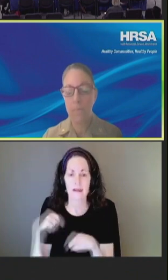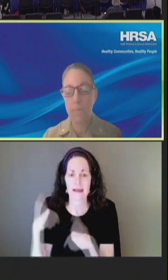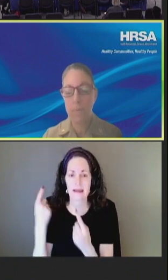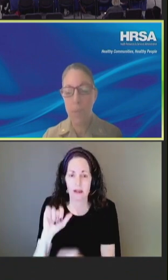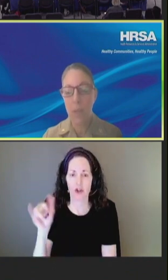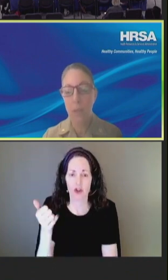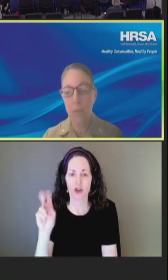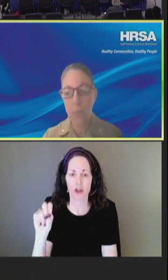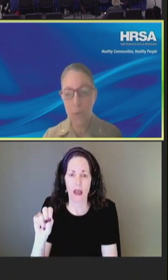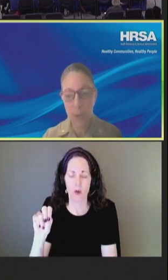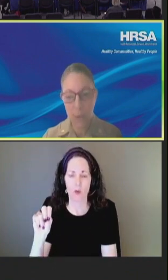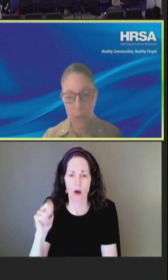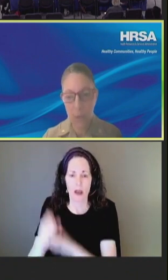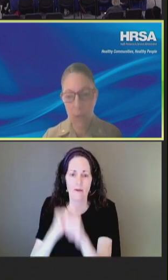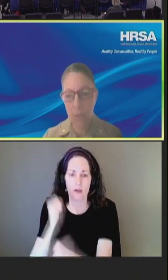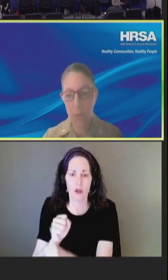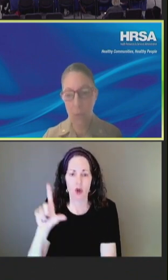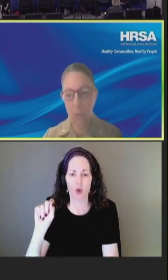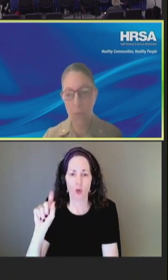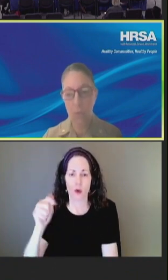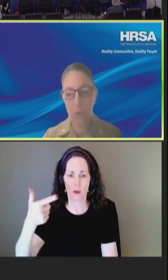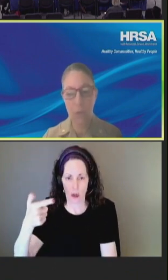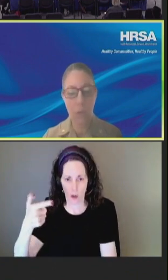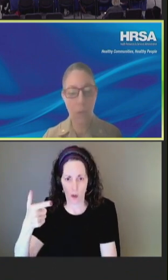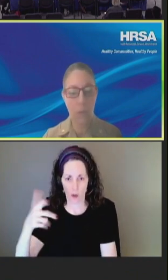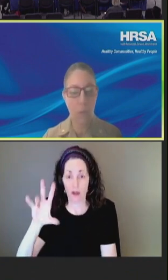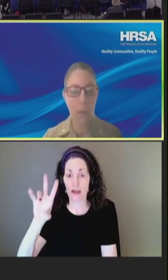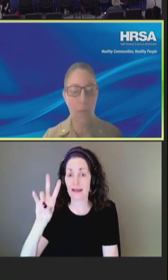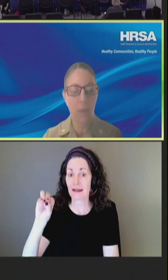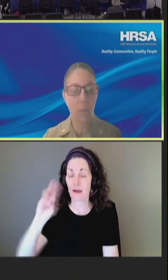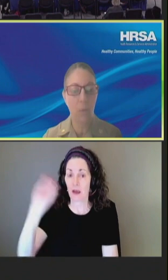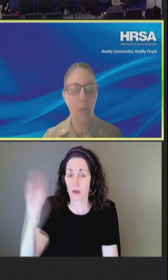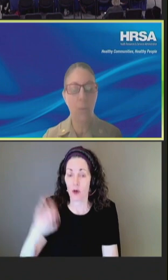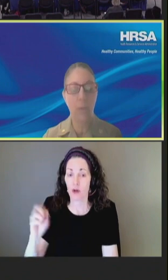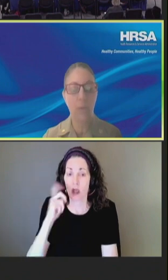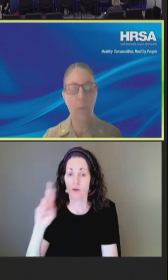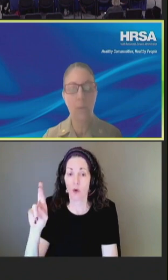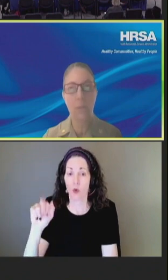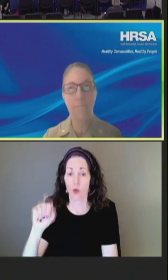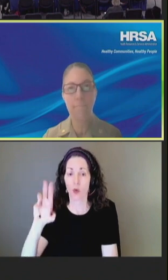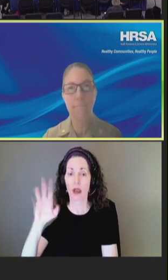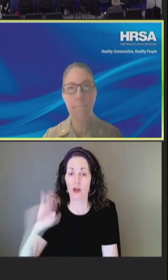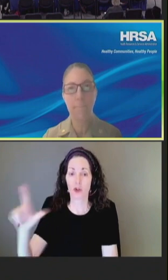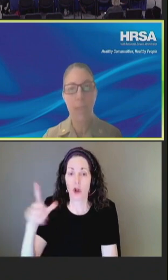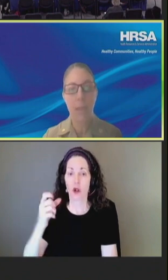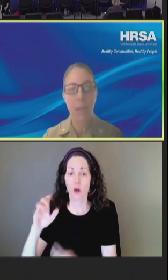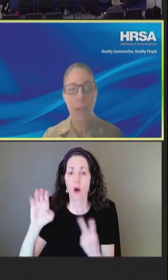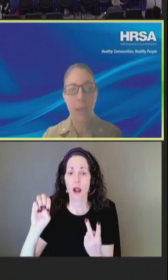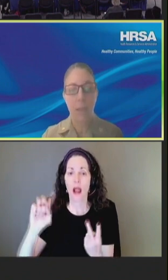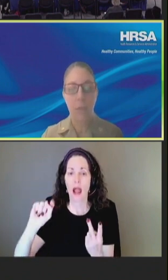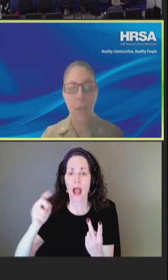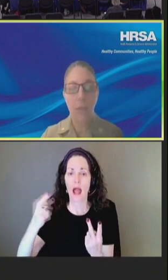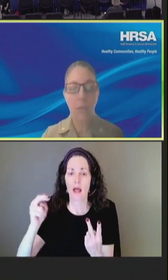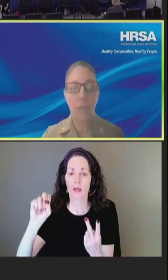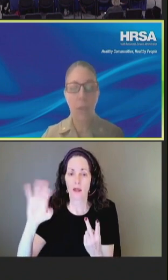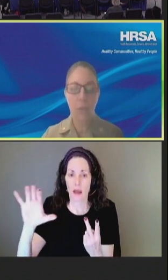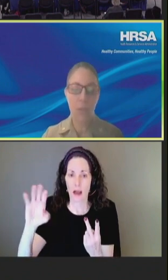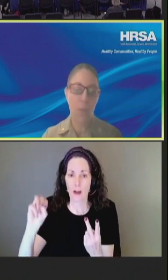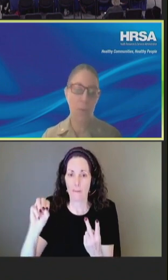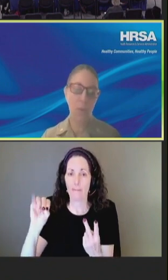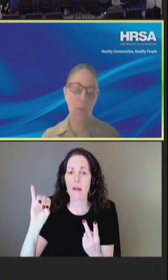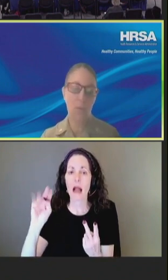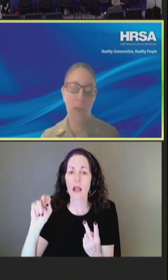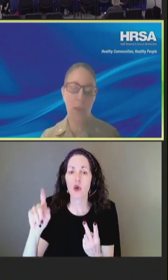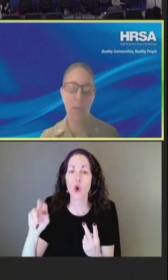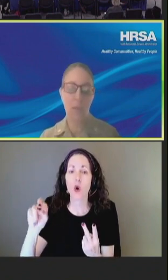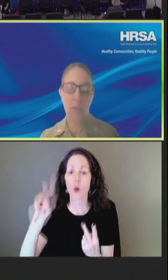2021. 70% of those were to racial and or ethnic minority patients. So thank you for the